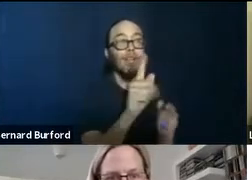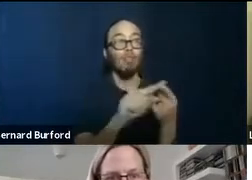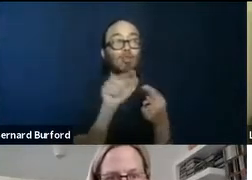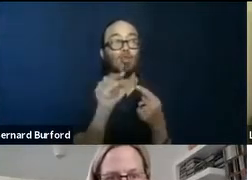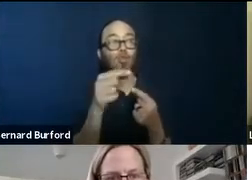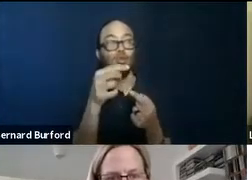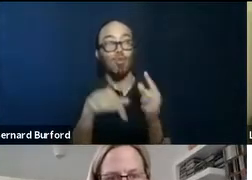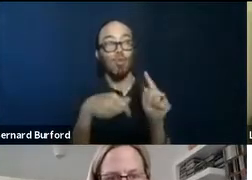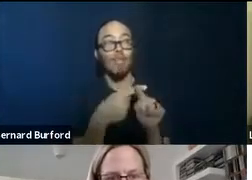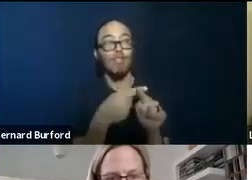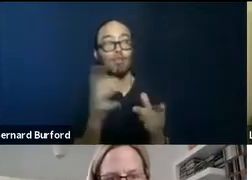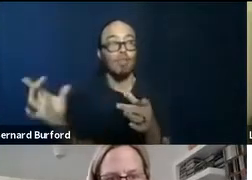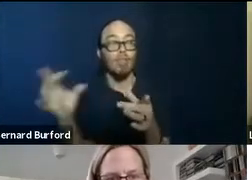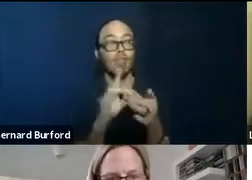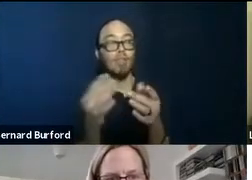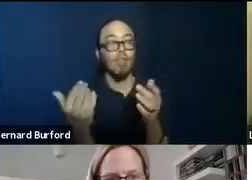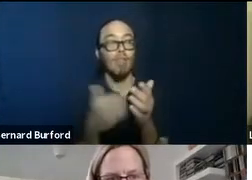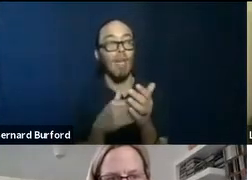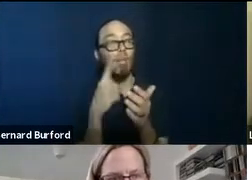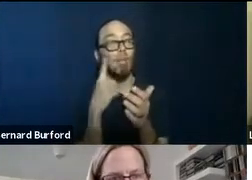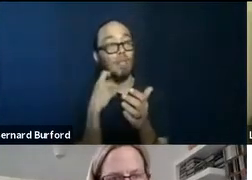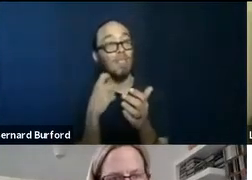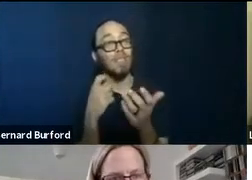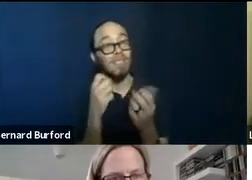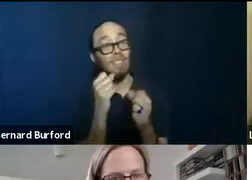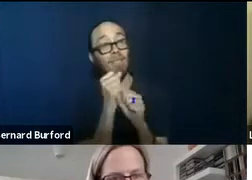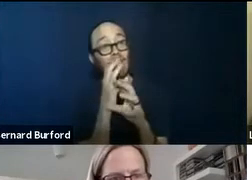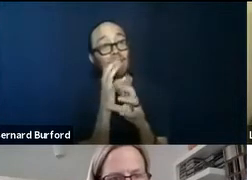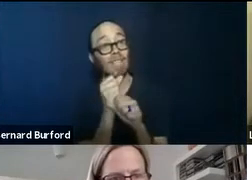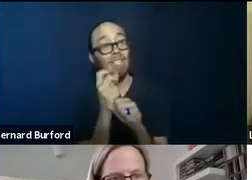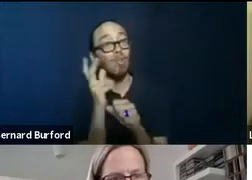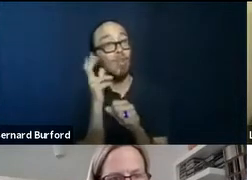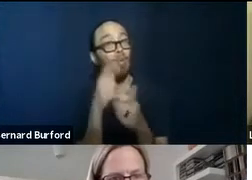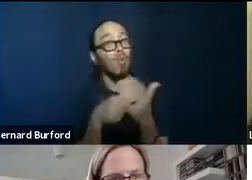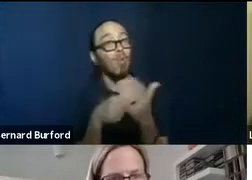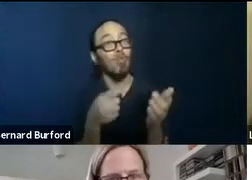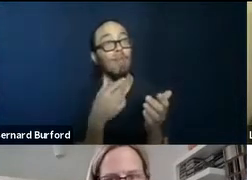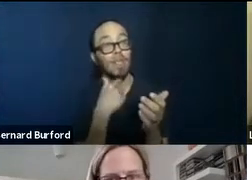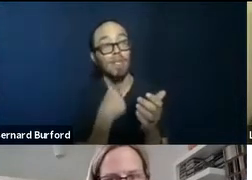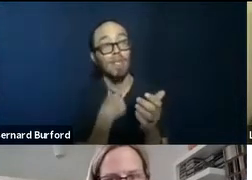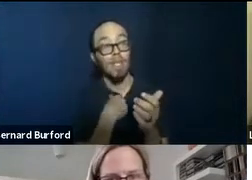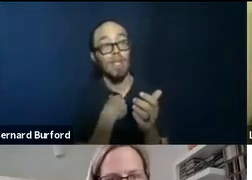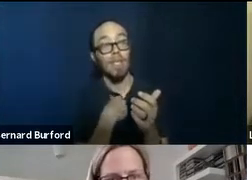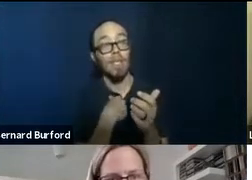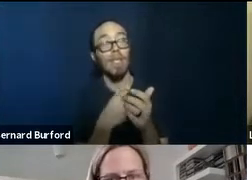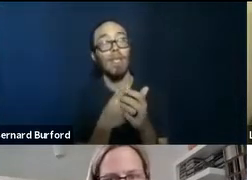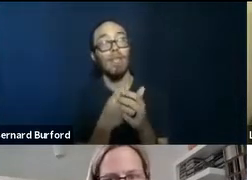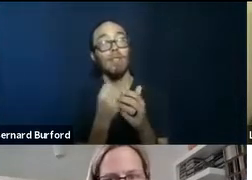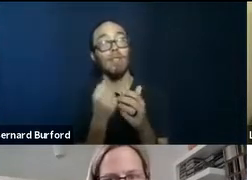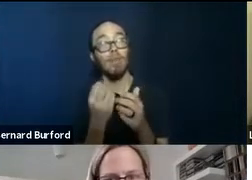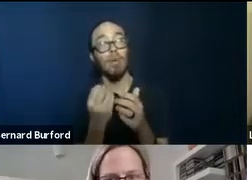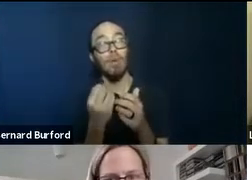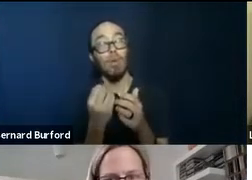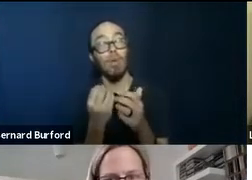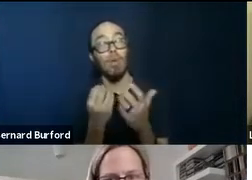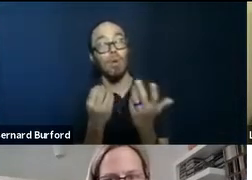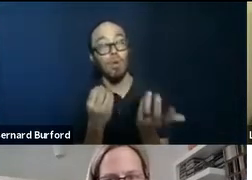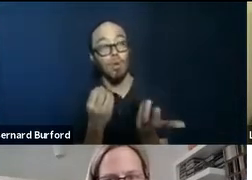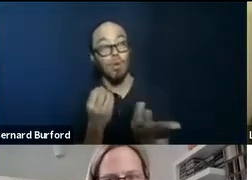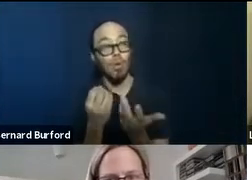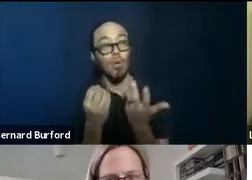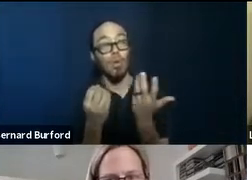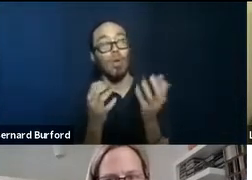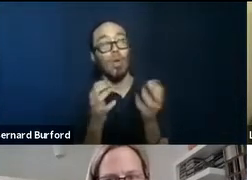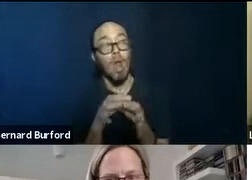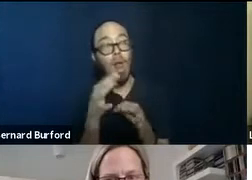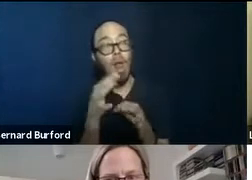are reconnected, because it is fascinating to hear what you have to say. So in order not to delay